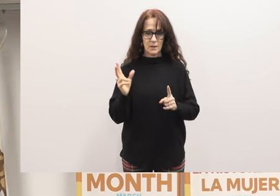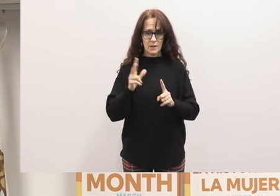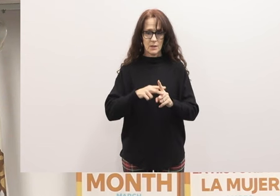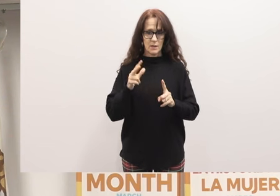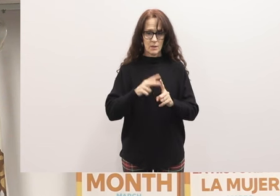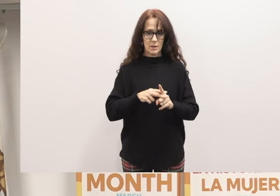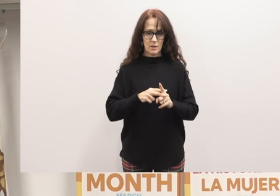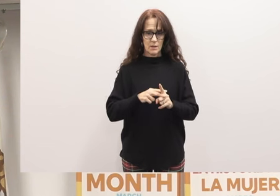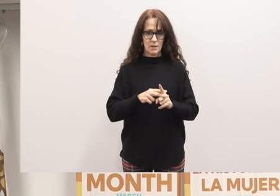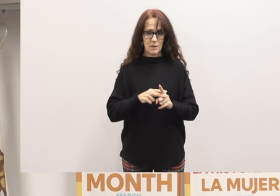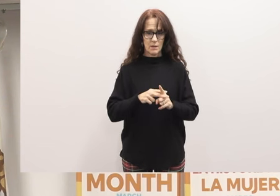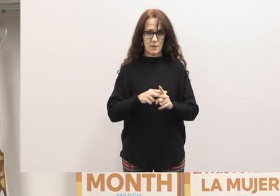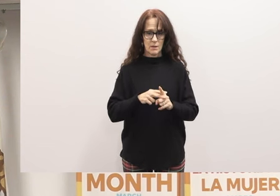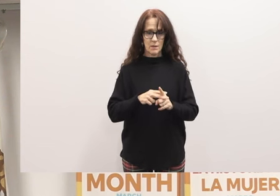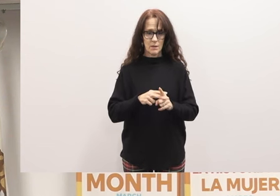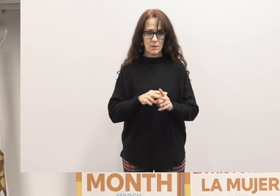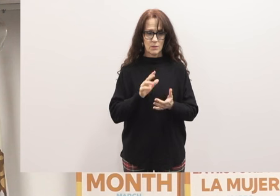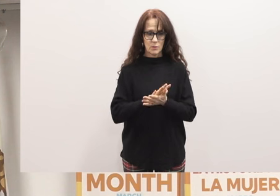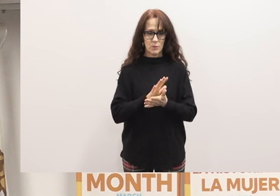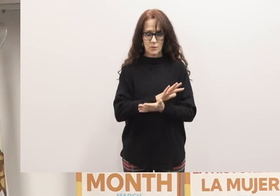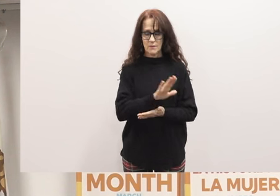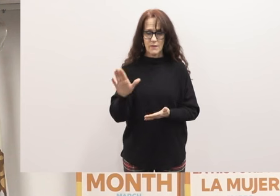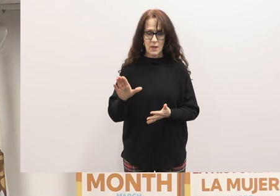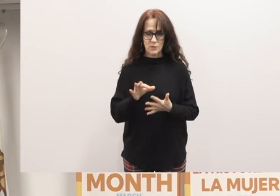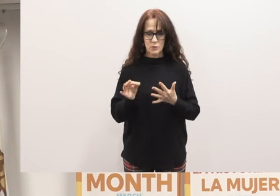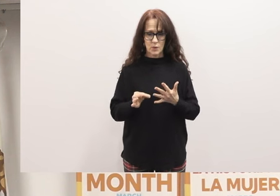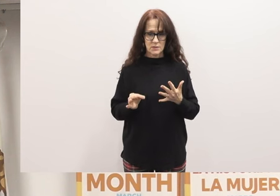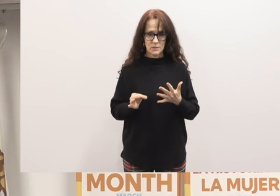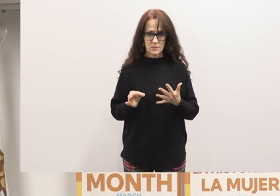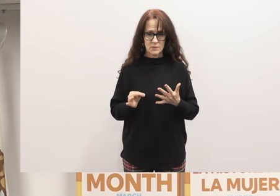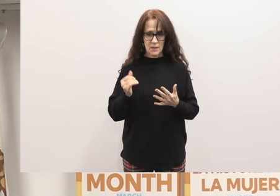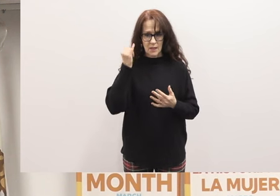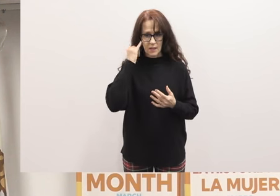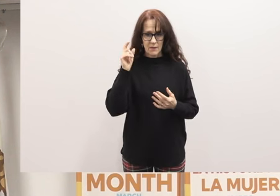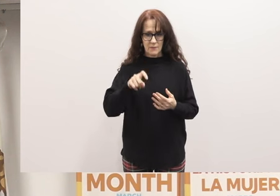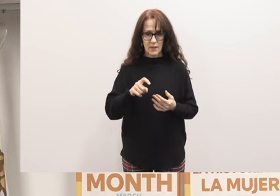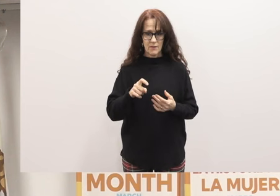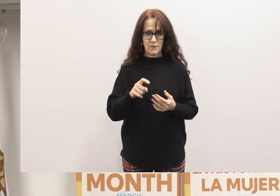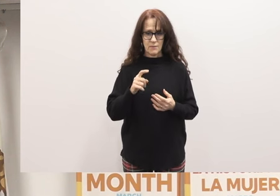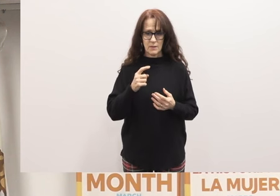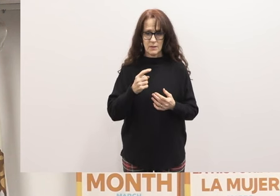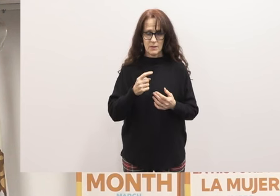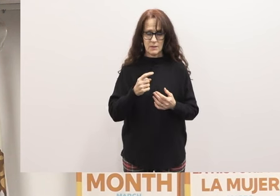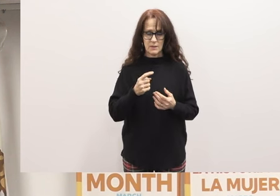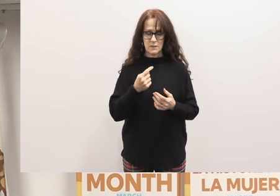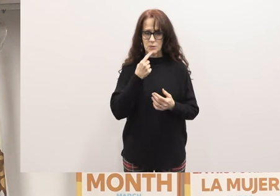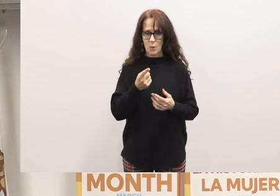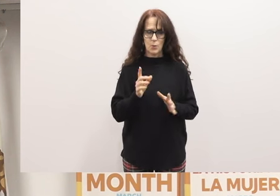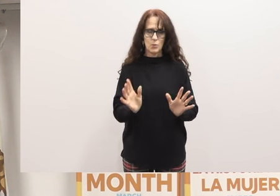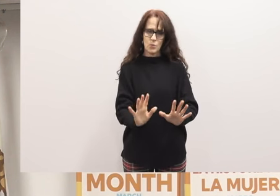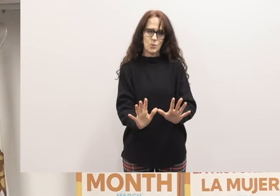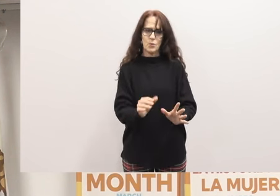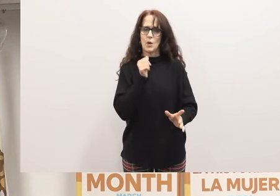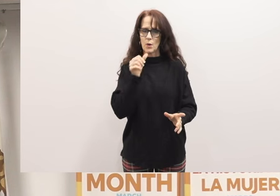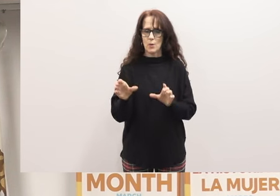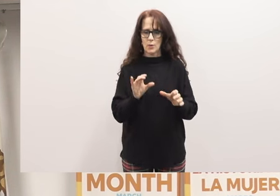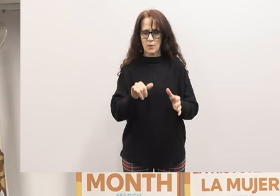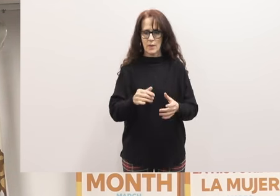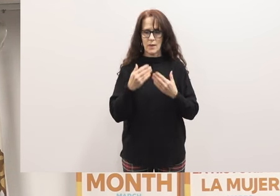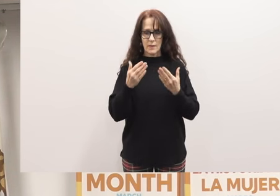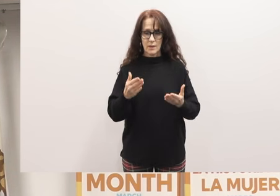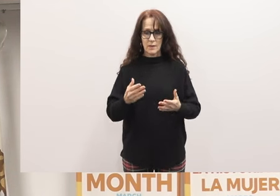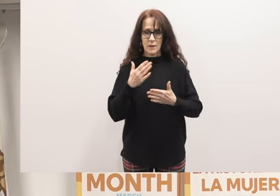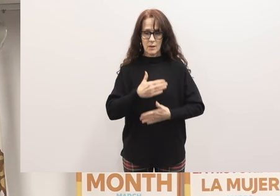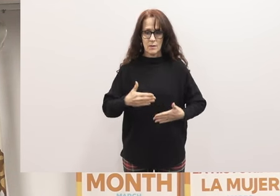apply to the school of their choice if they had been discouraged from not doing that. So thank you,